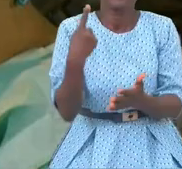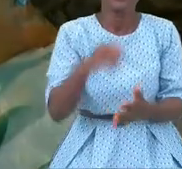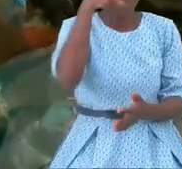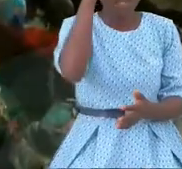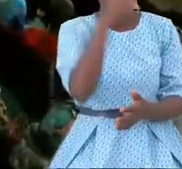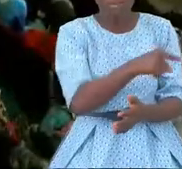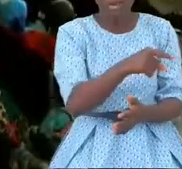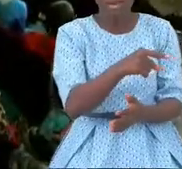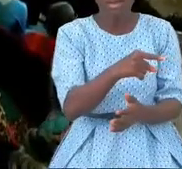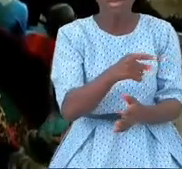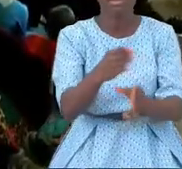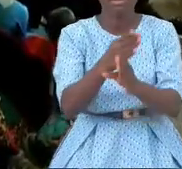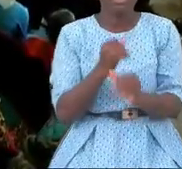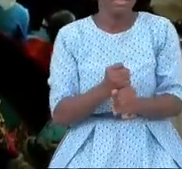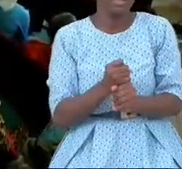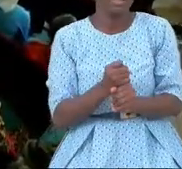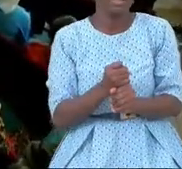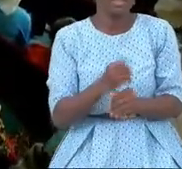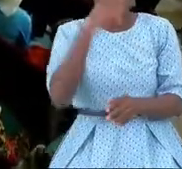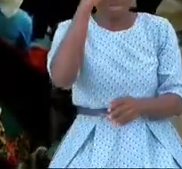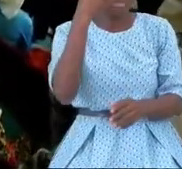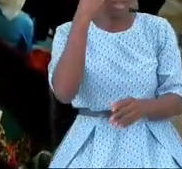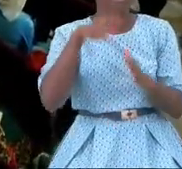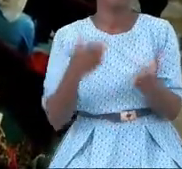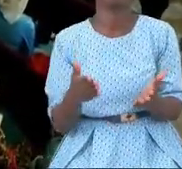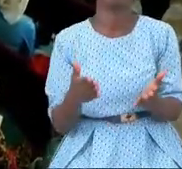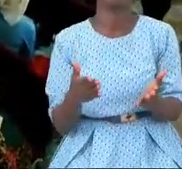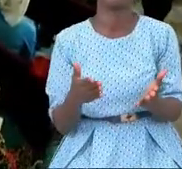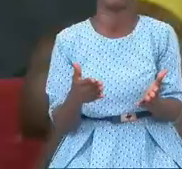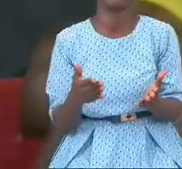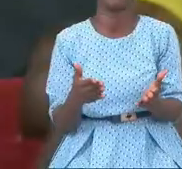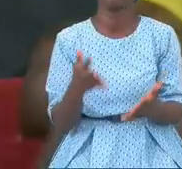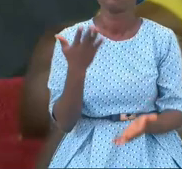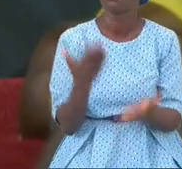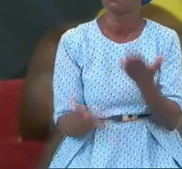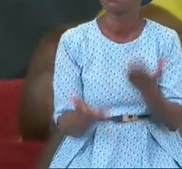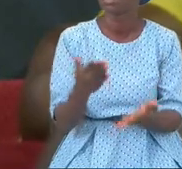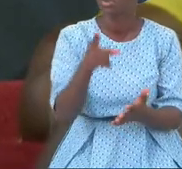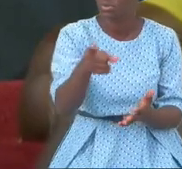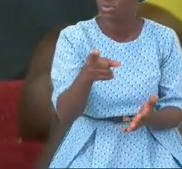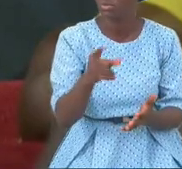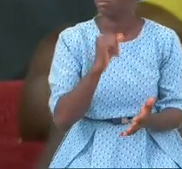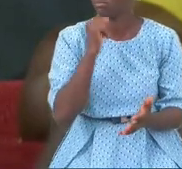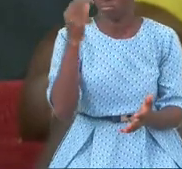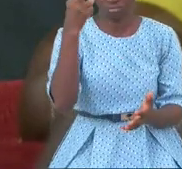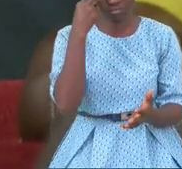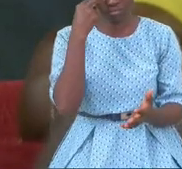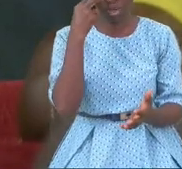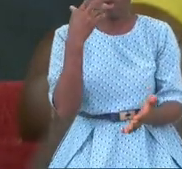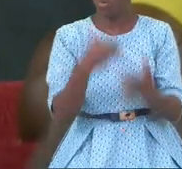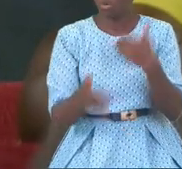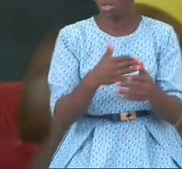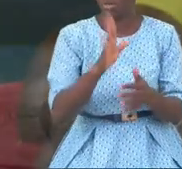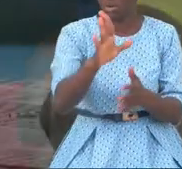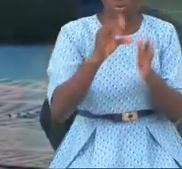blind. Whatever the problem, you are going to receive your healing. You are going to receive your deliverance. You